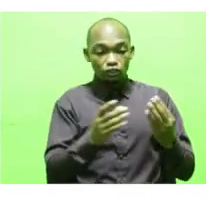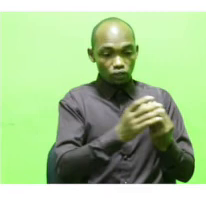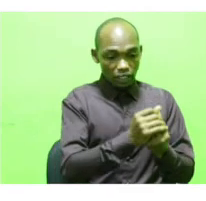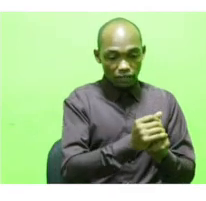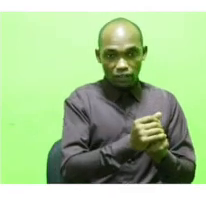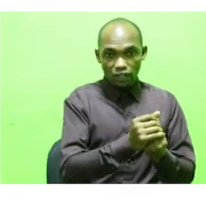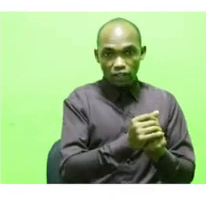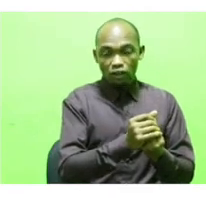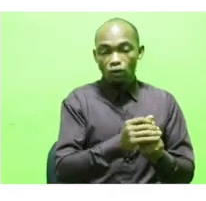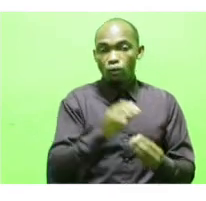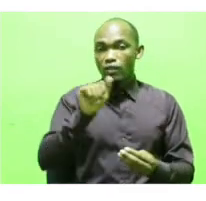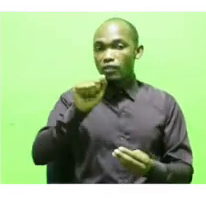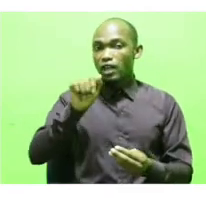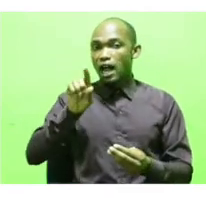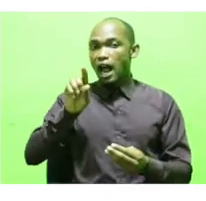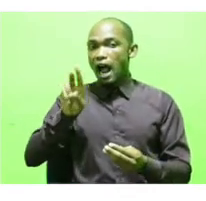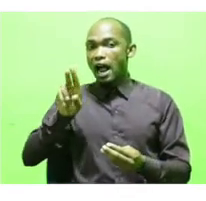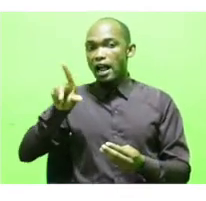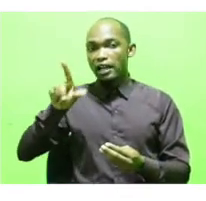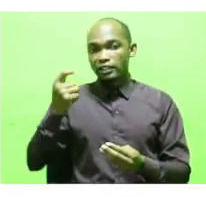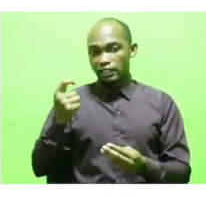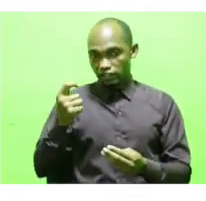an organism which